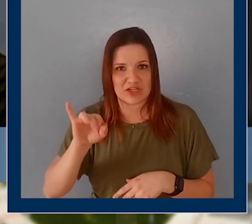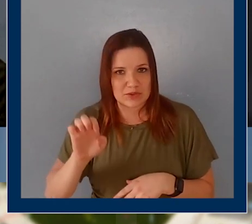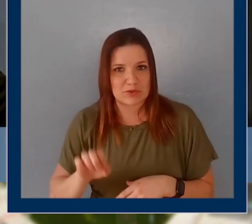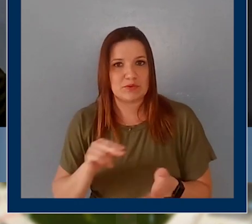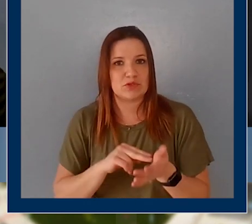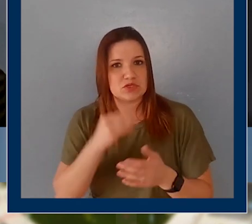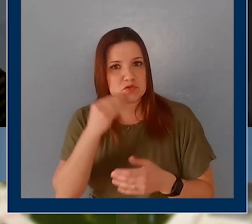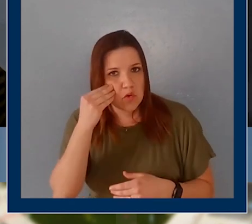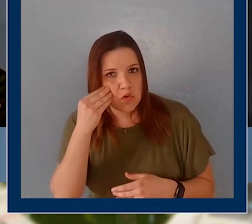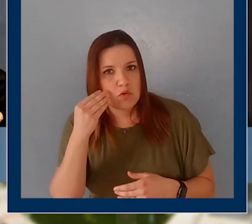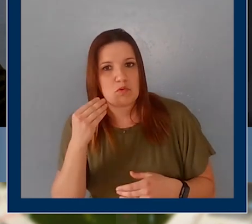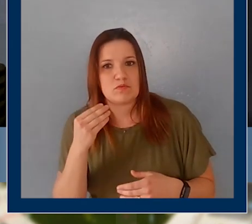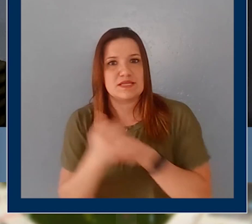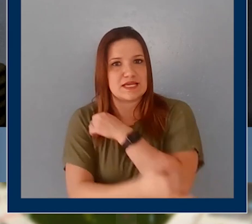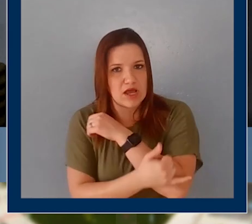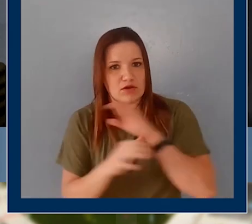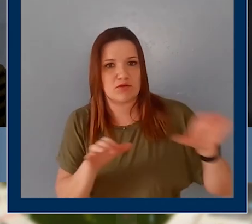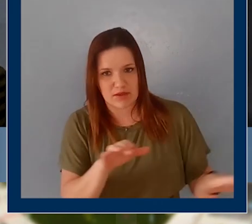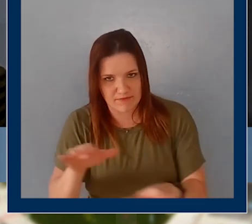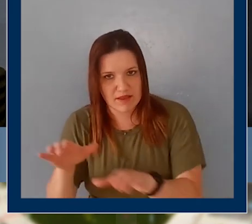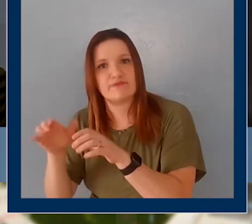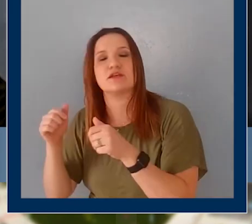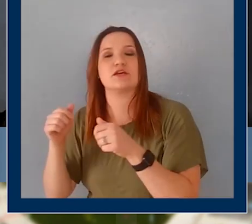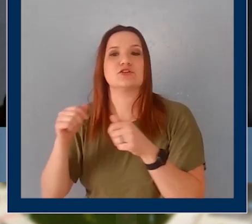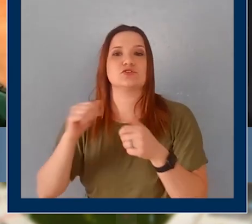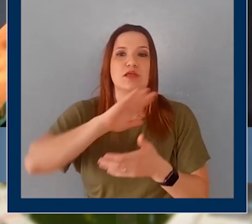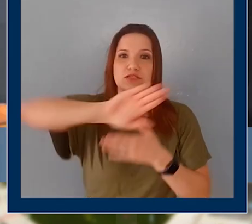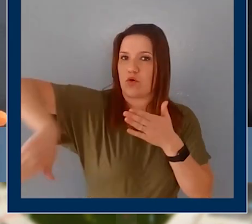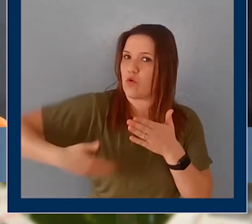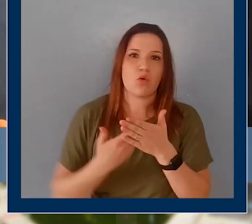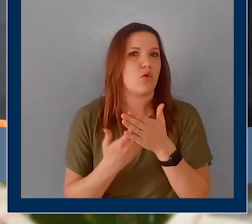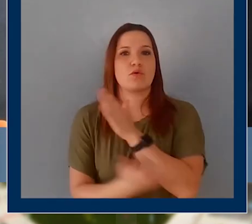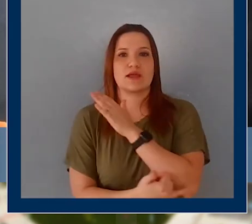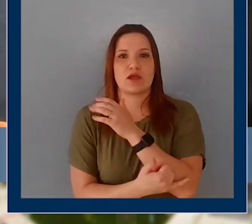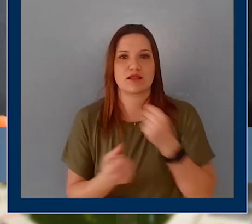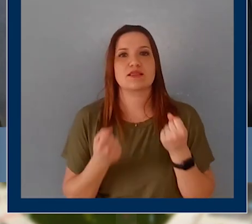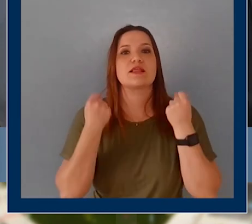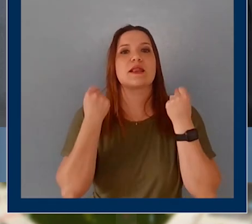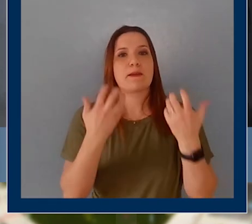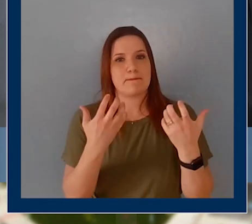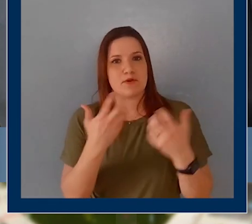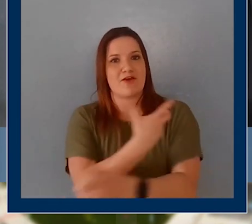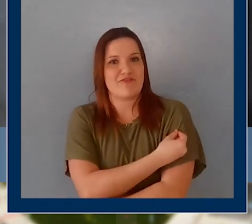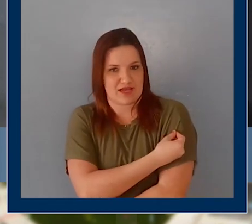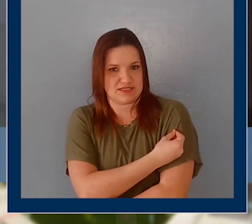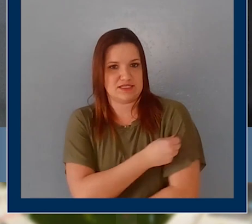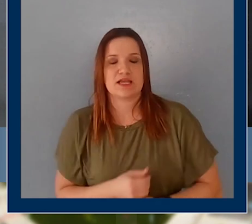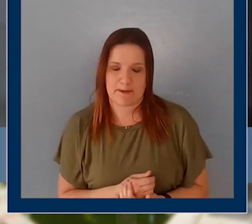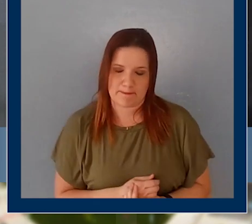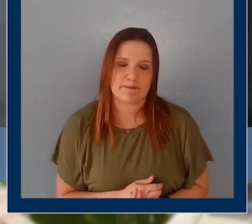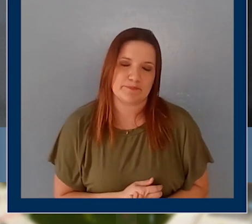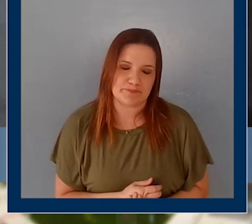or approximately 5,000 has been administered. So that includes what we've done here. That includes what Coweta Delta's done, what